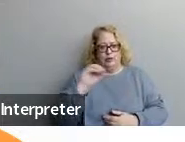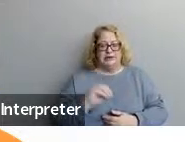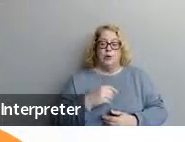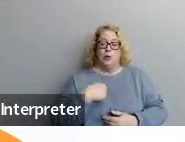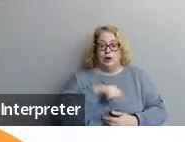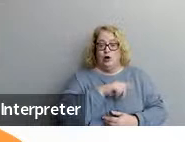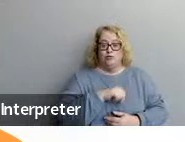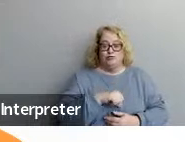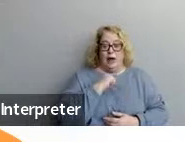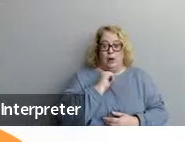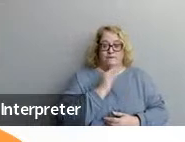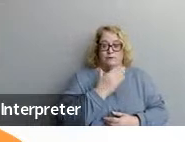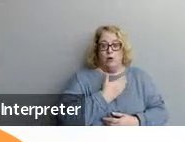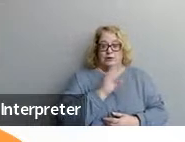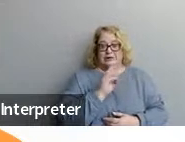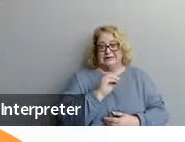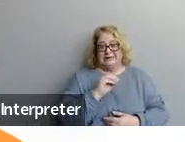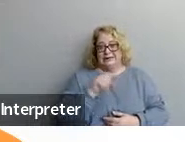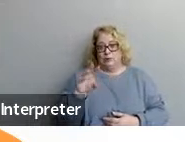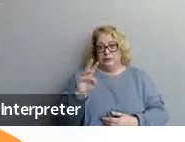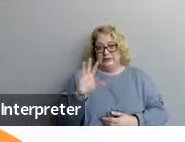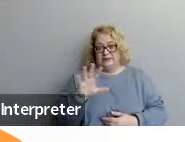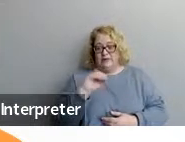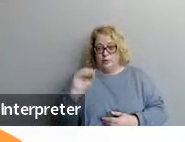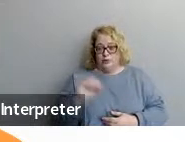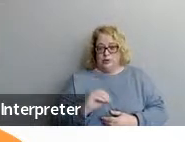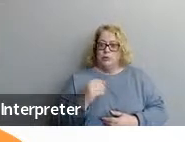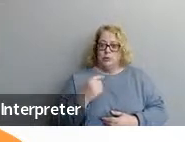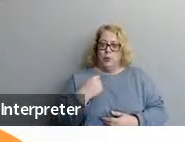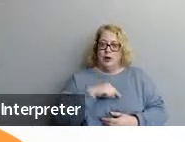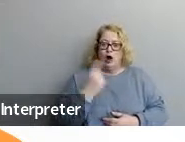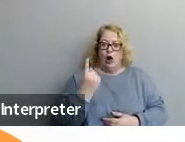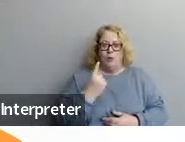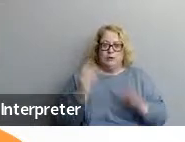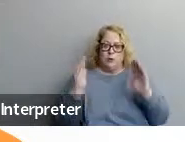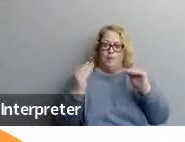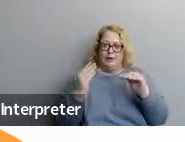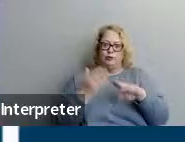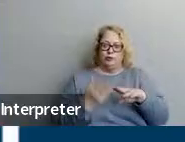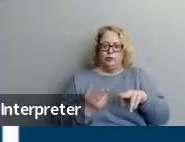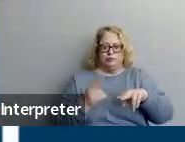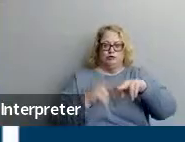60 to 65%. We are always hoping to do better. And increase that number.